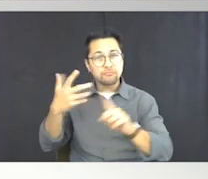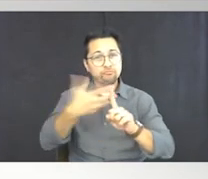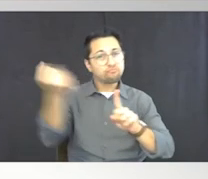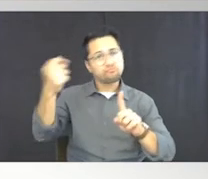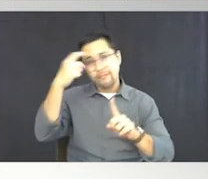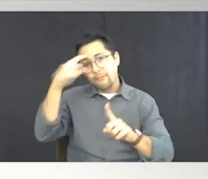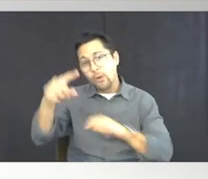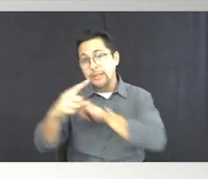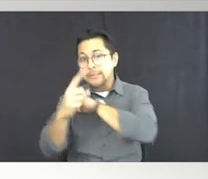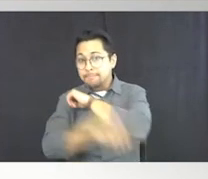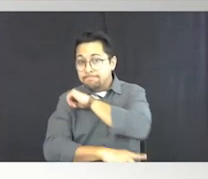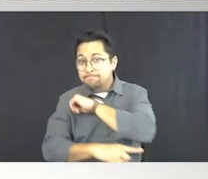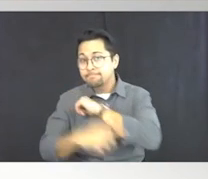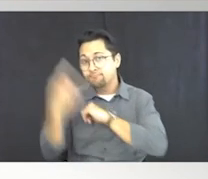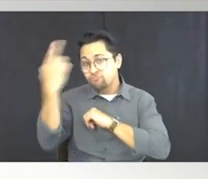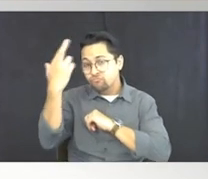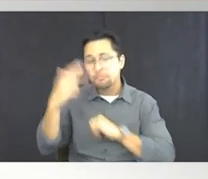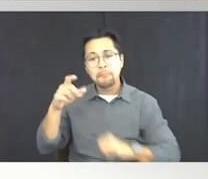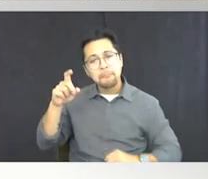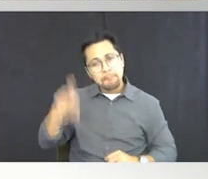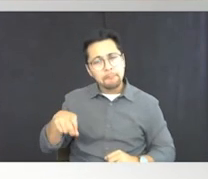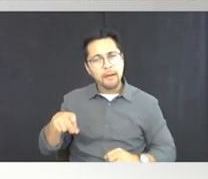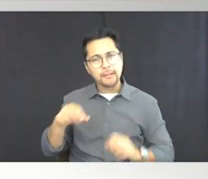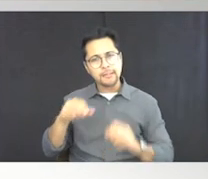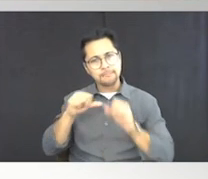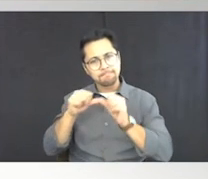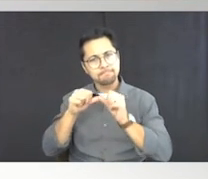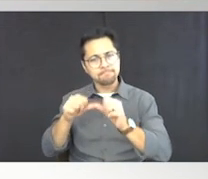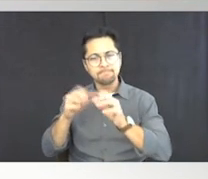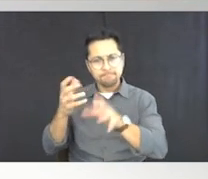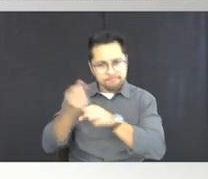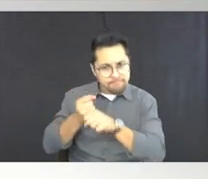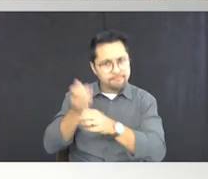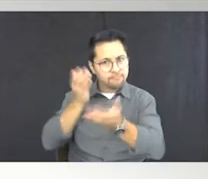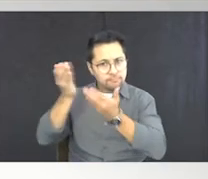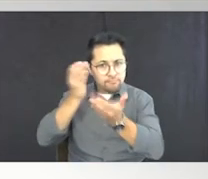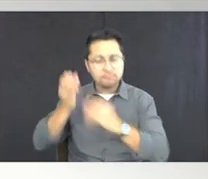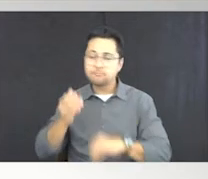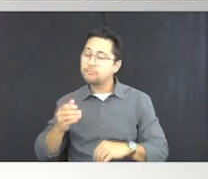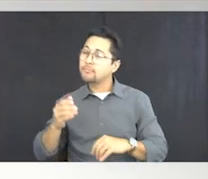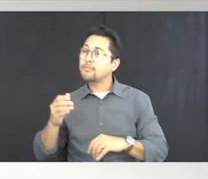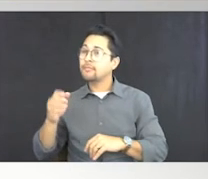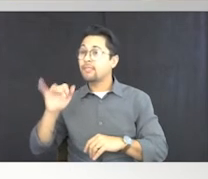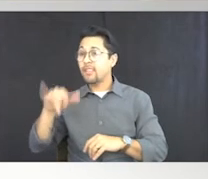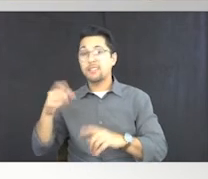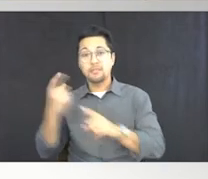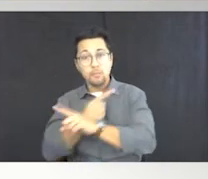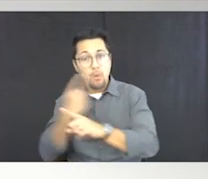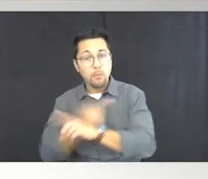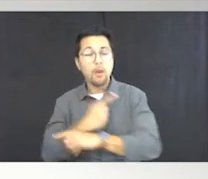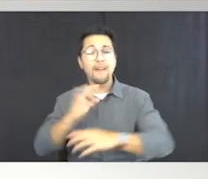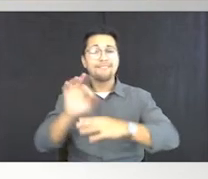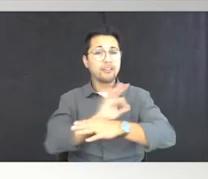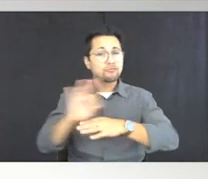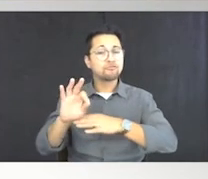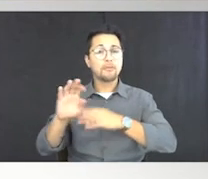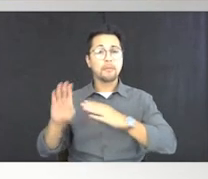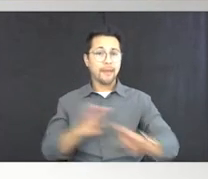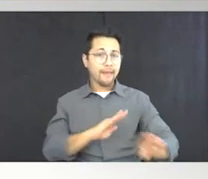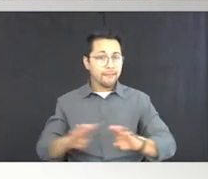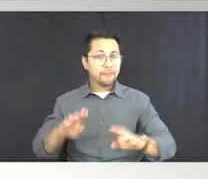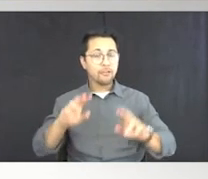disciplinary reasons must continue to receive services and receive as appropriate a functional behavioral